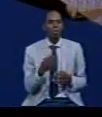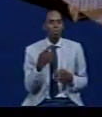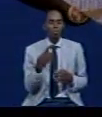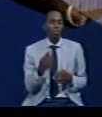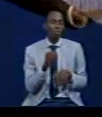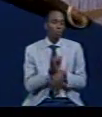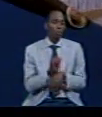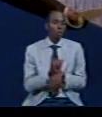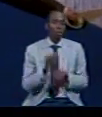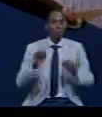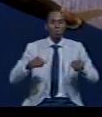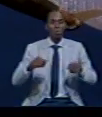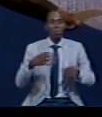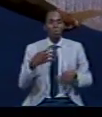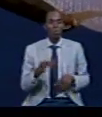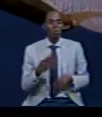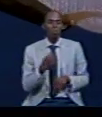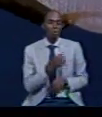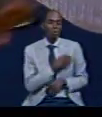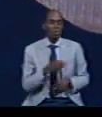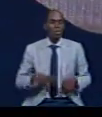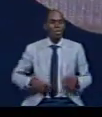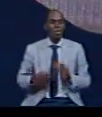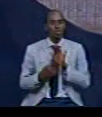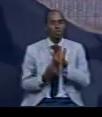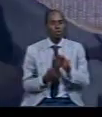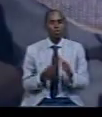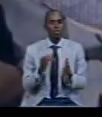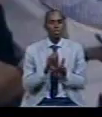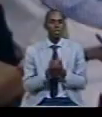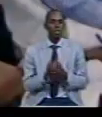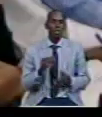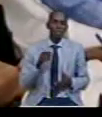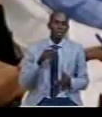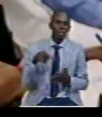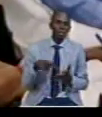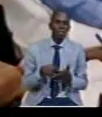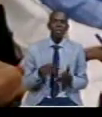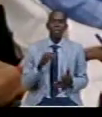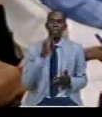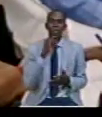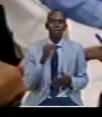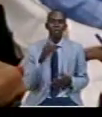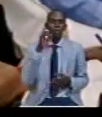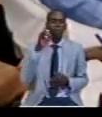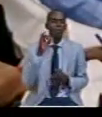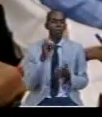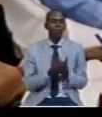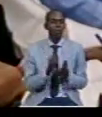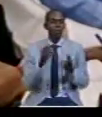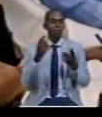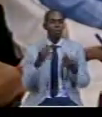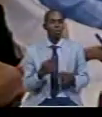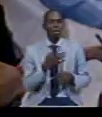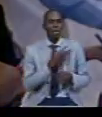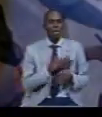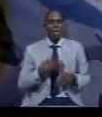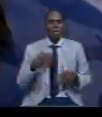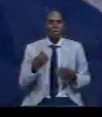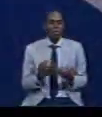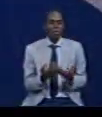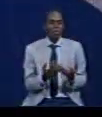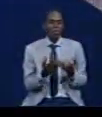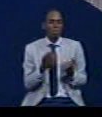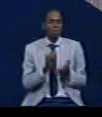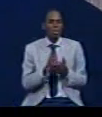show that this is the one to come. And in particular, the lepers that have not been cleansed in the Old